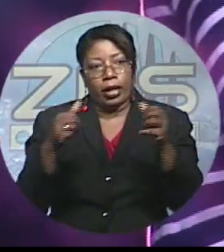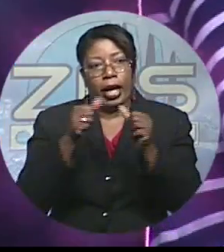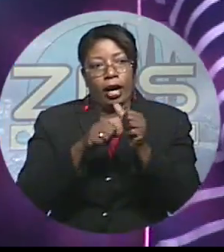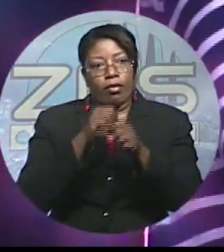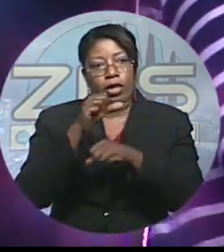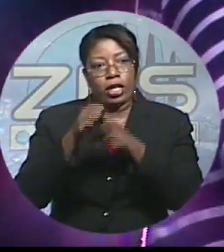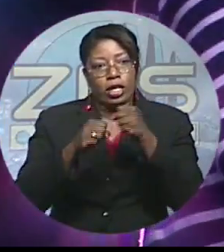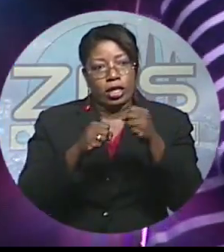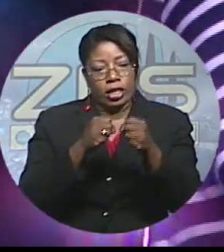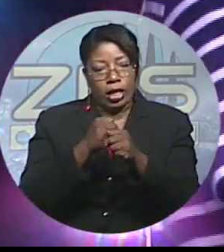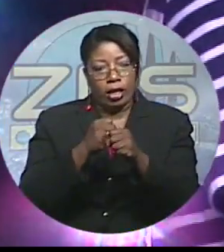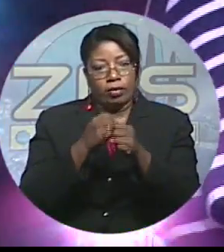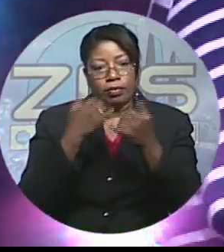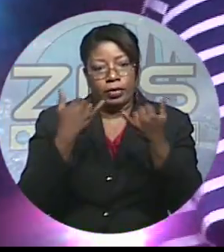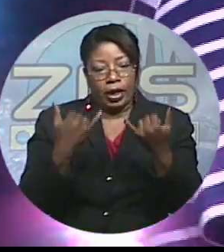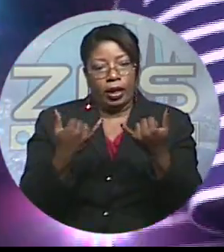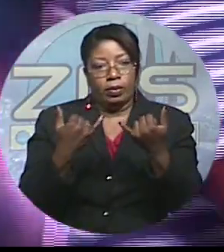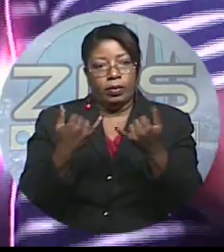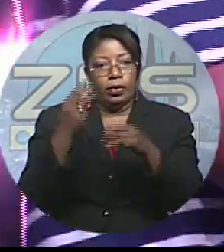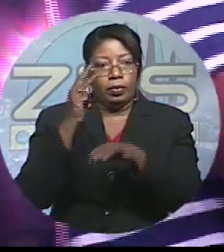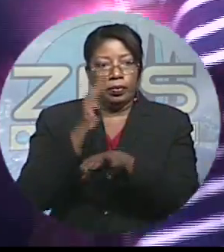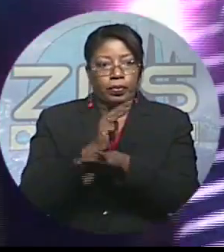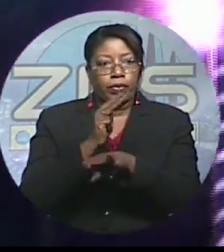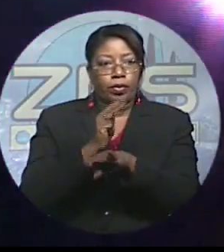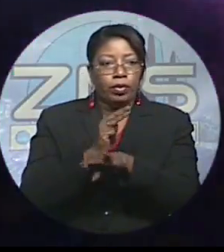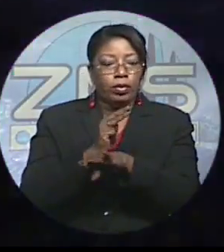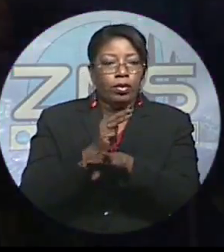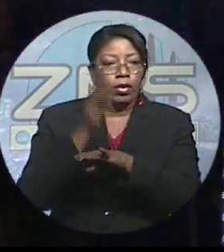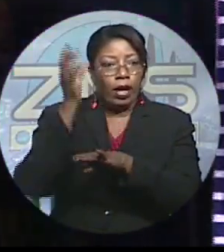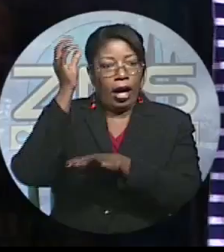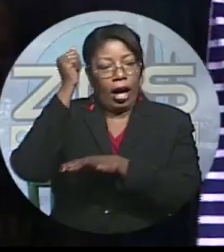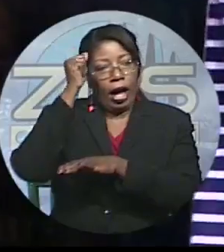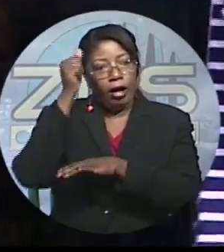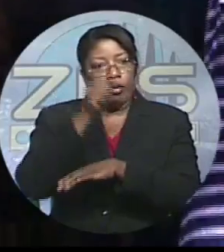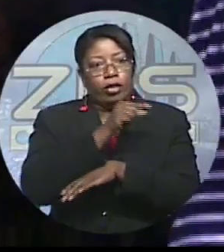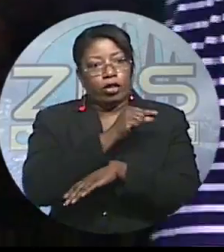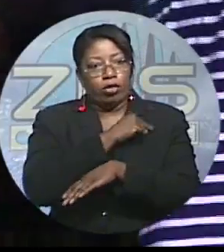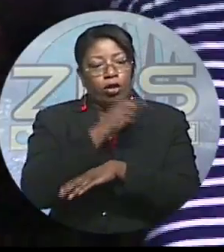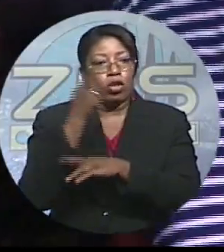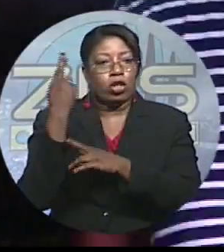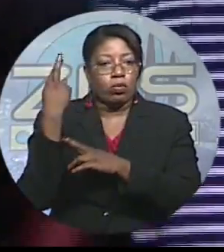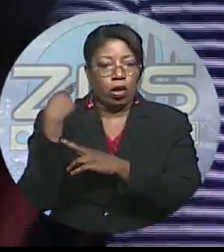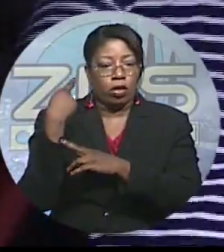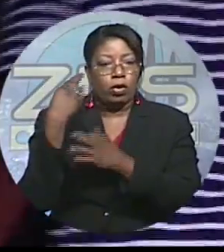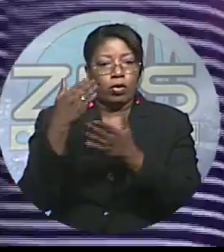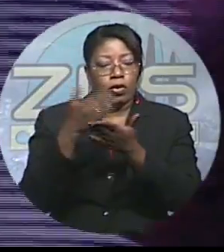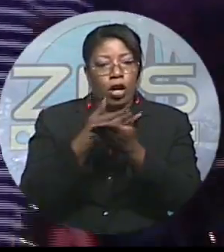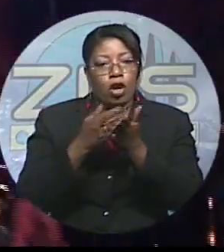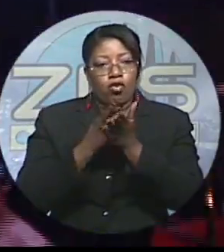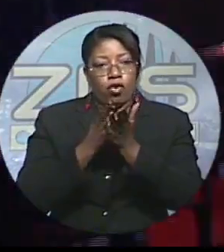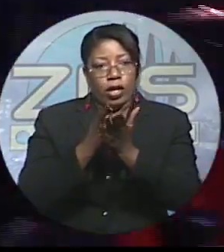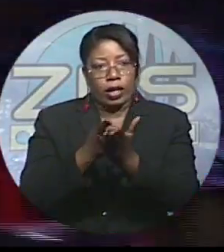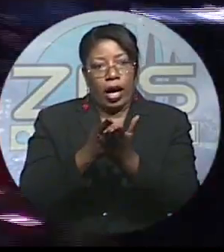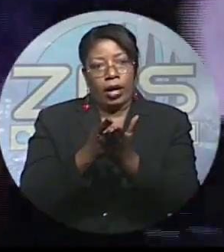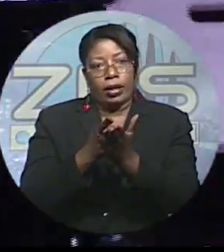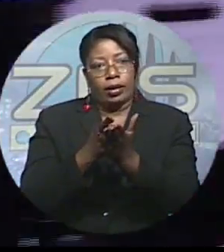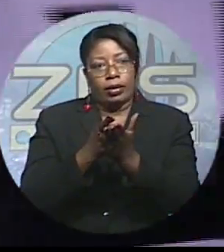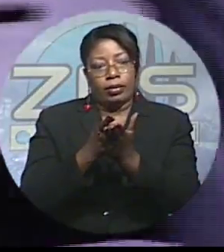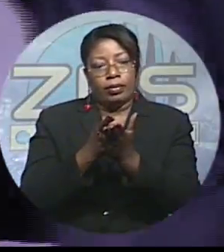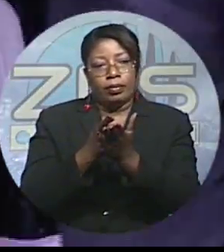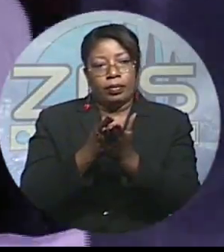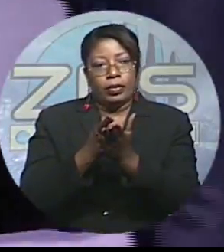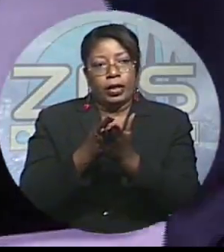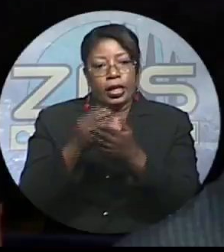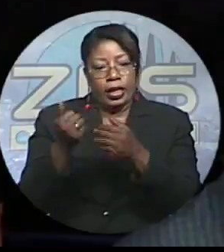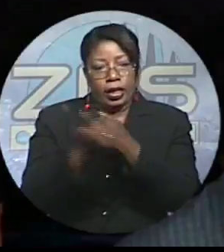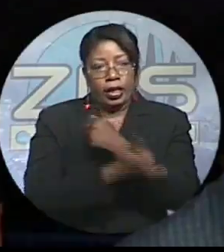of Agriculture and Marine Resources, the Honorable V. Alfred Gray, also responsible for regattas in the country, congratulated everyone also on a